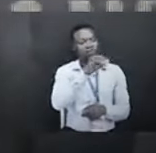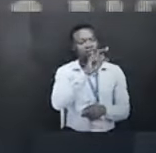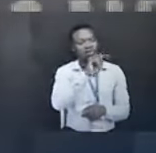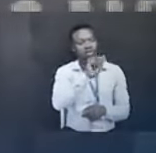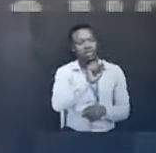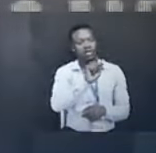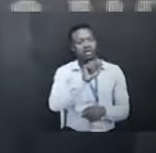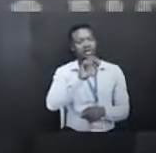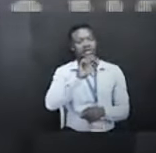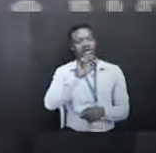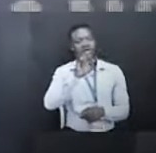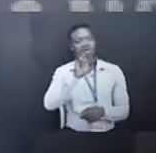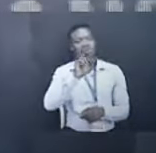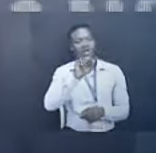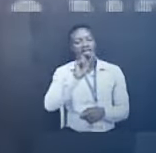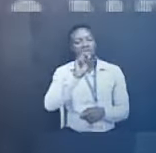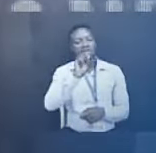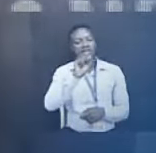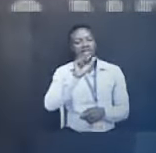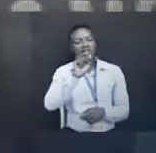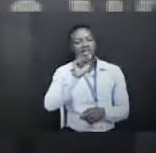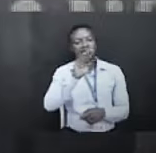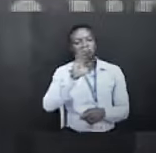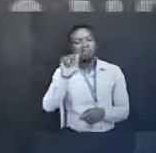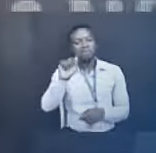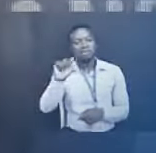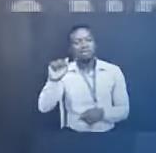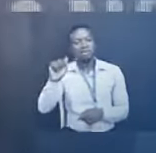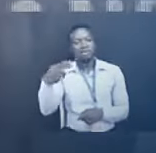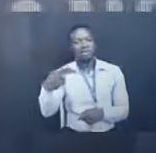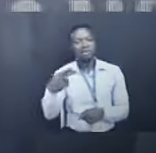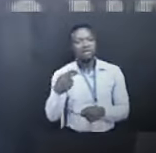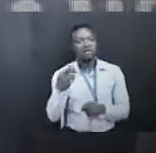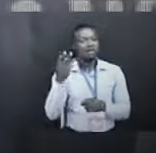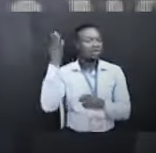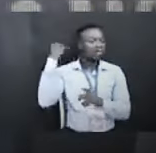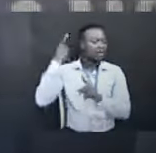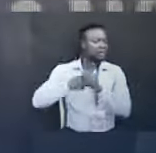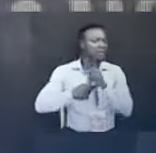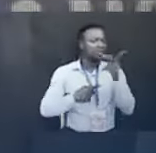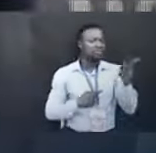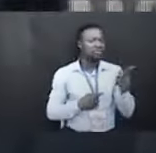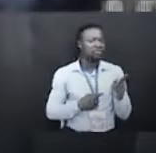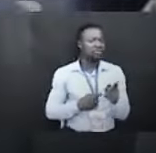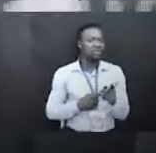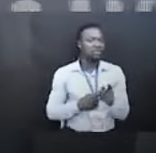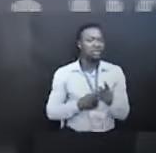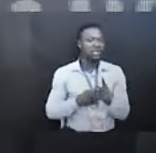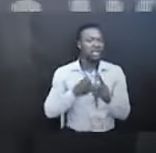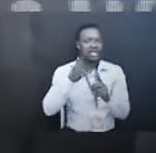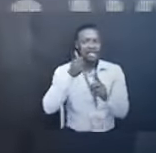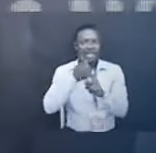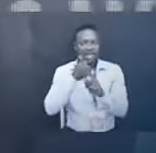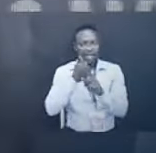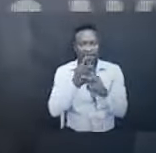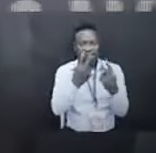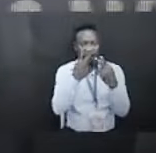some couple of months back, one of them who saw me went to call the rest of them.